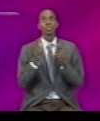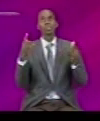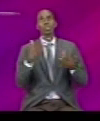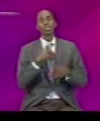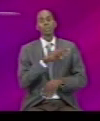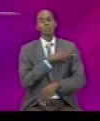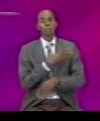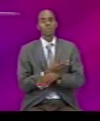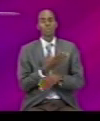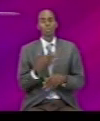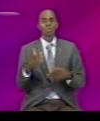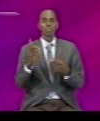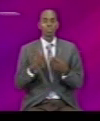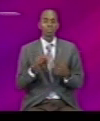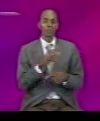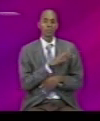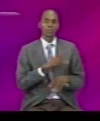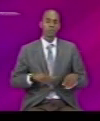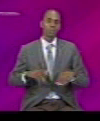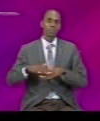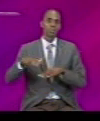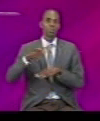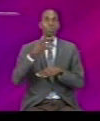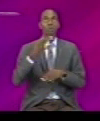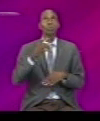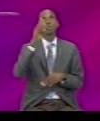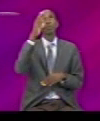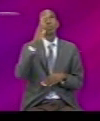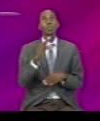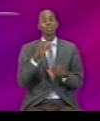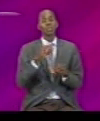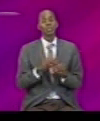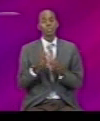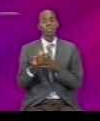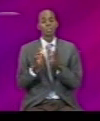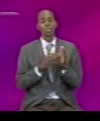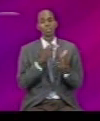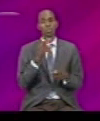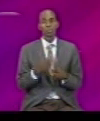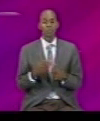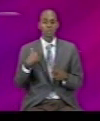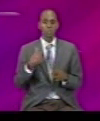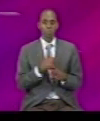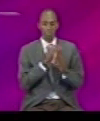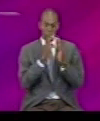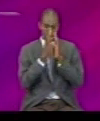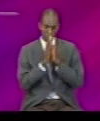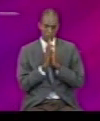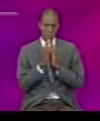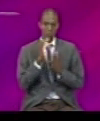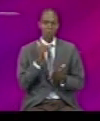kingdom of God. In Jesus' name we pray.